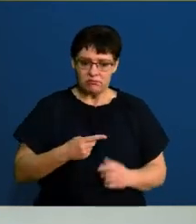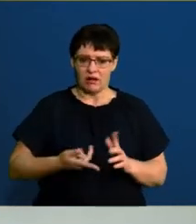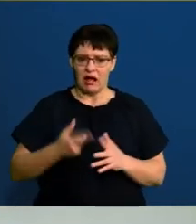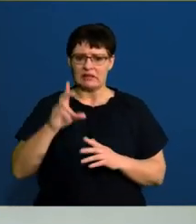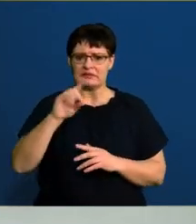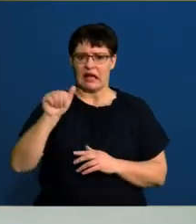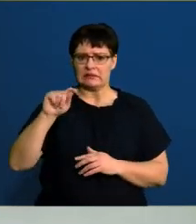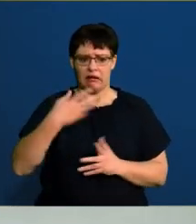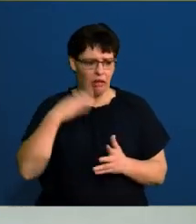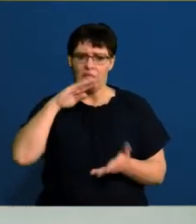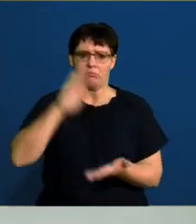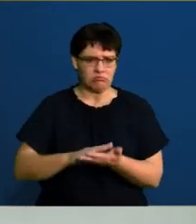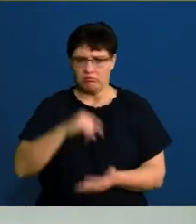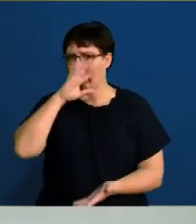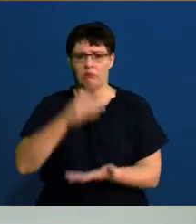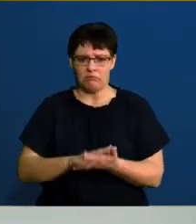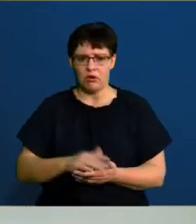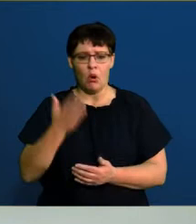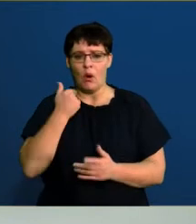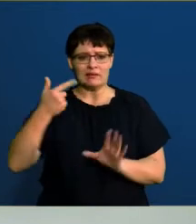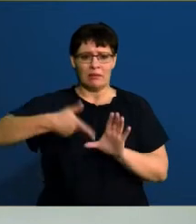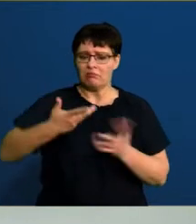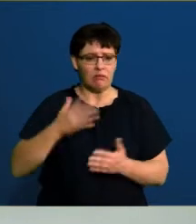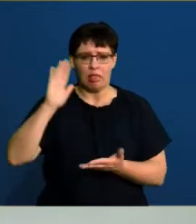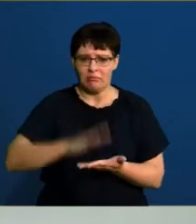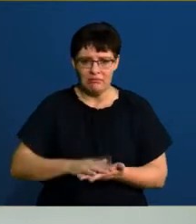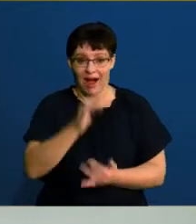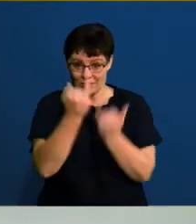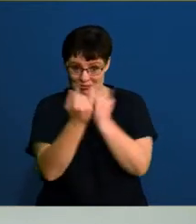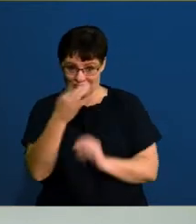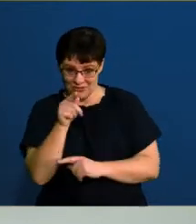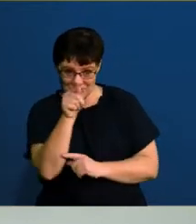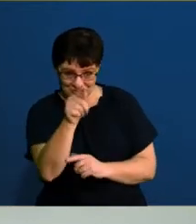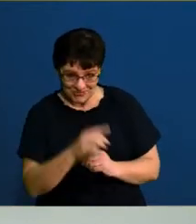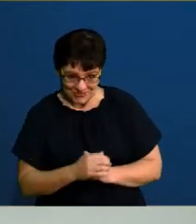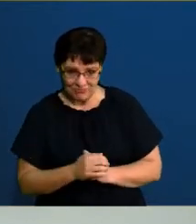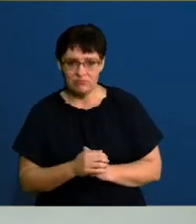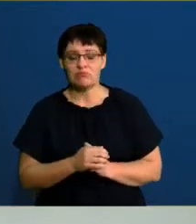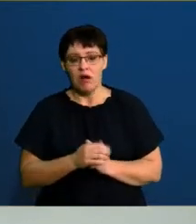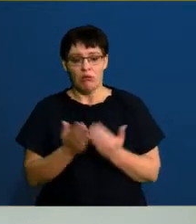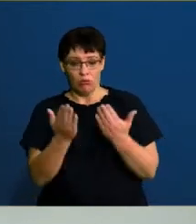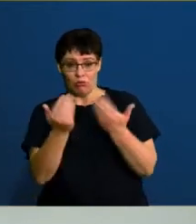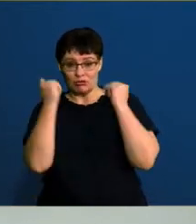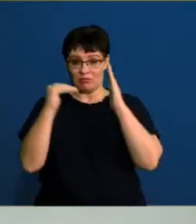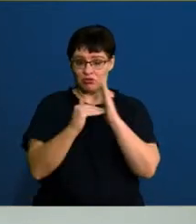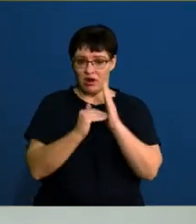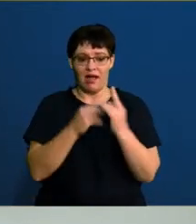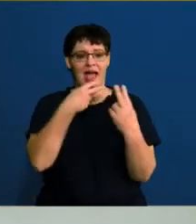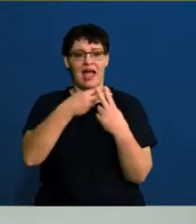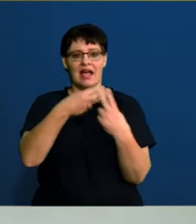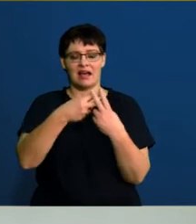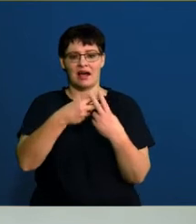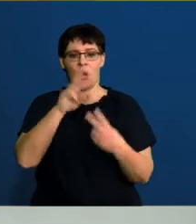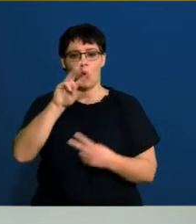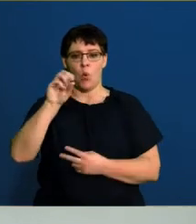of data or airtime, this competition is just for you. Waza Matrix is bringing you the hashtag